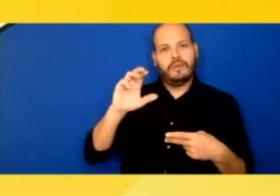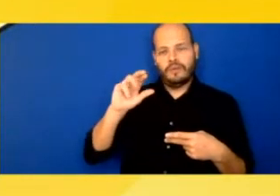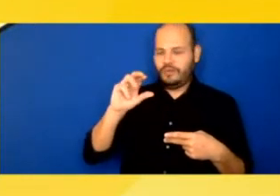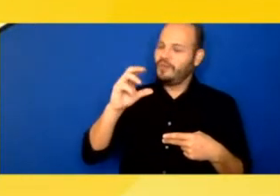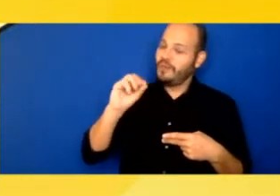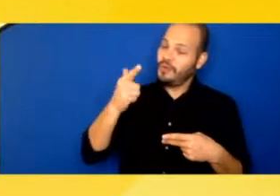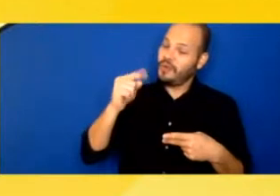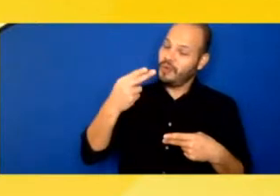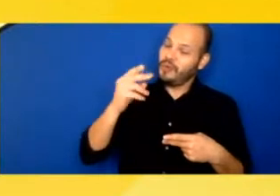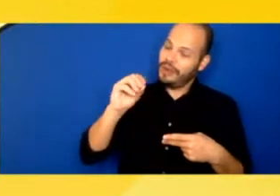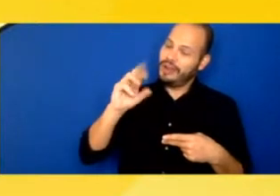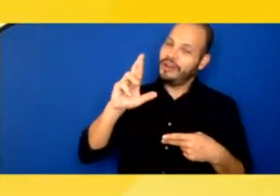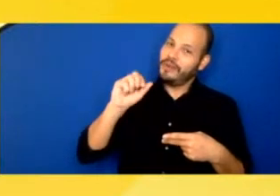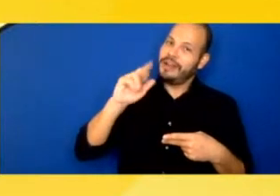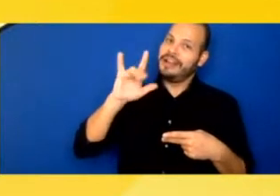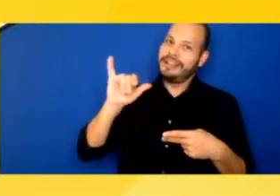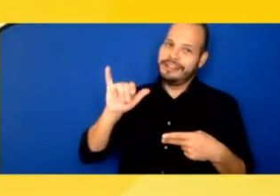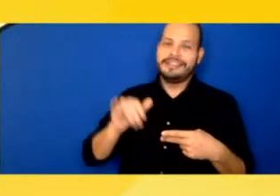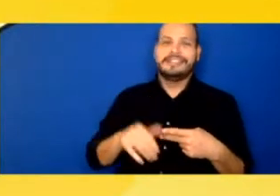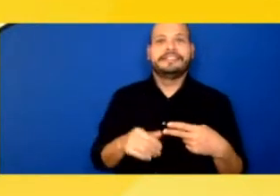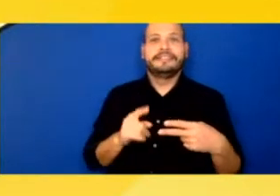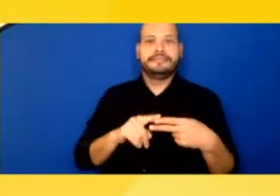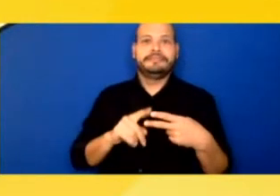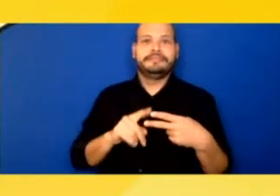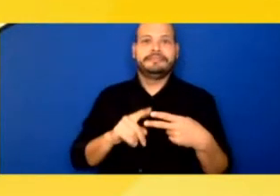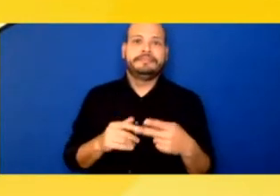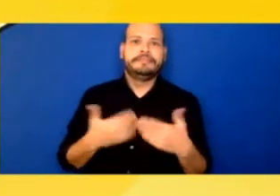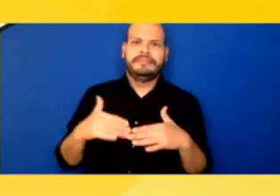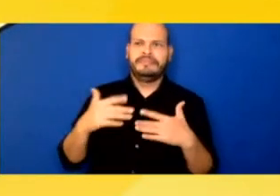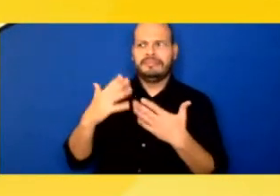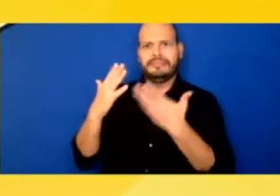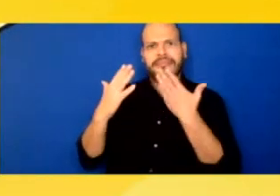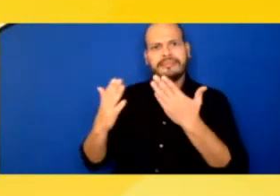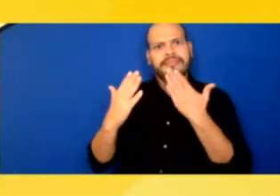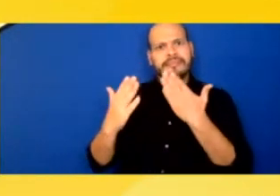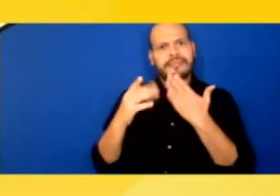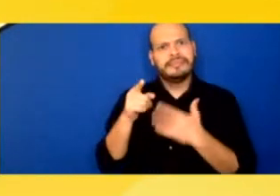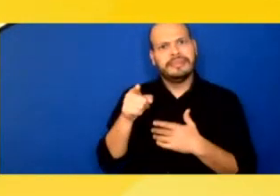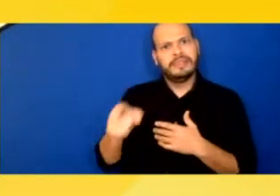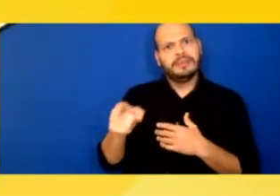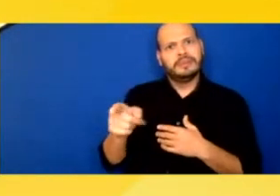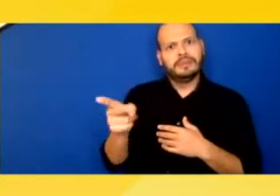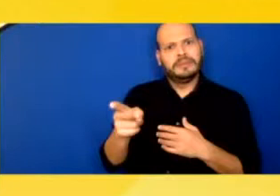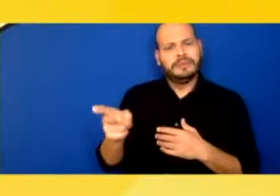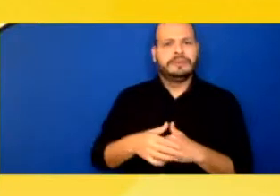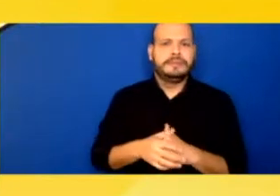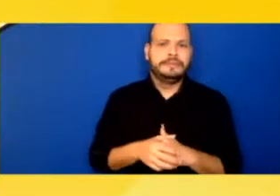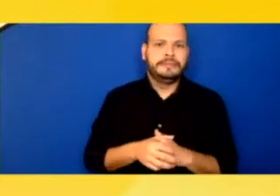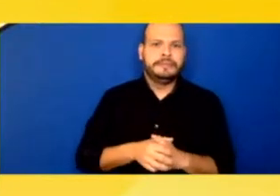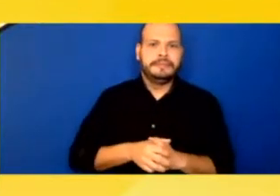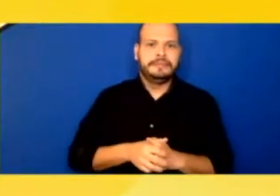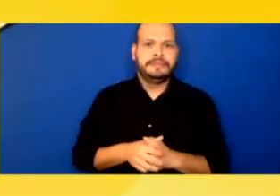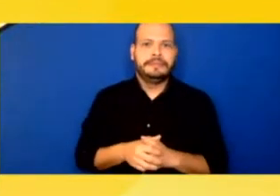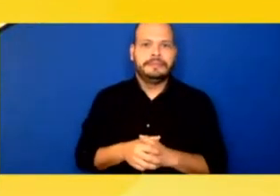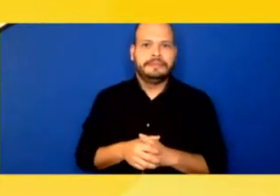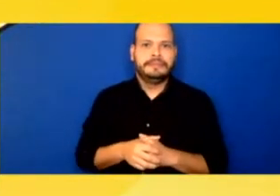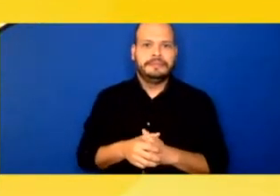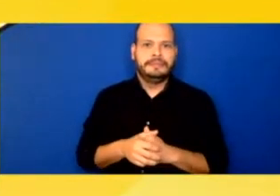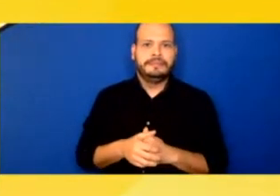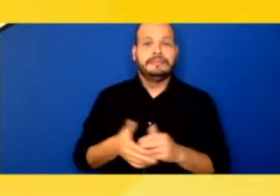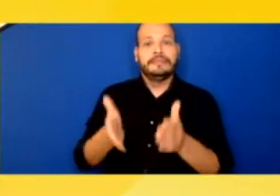Casimir Brown and Dr. Adam Barnes will make an ask, a big ask of us, and make some announcements, point to